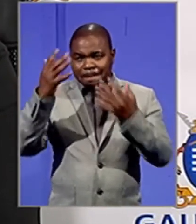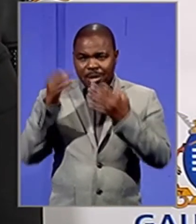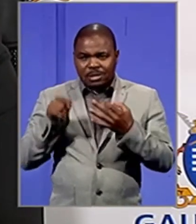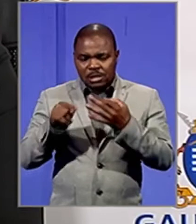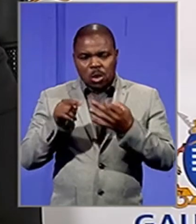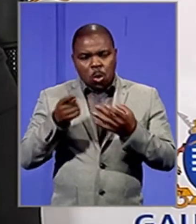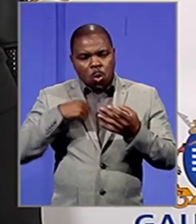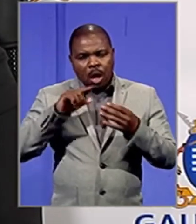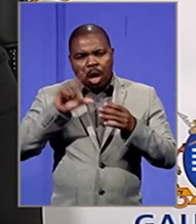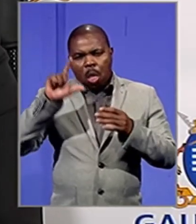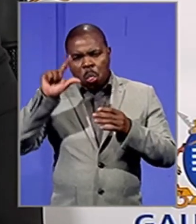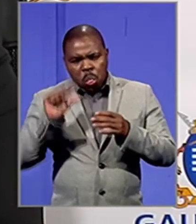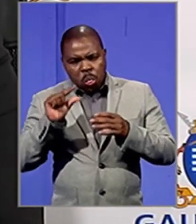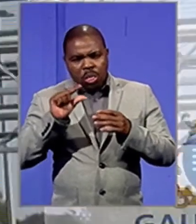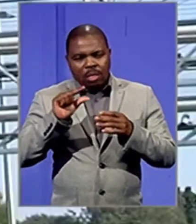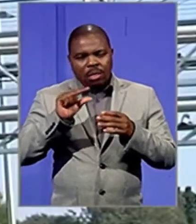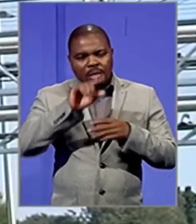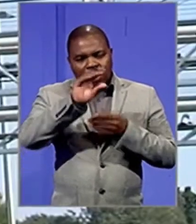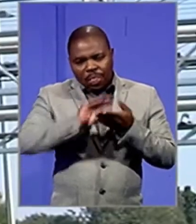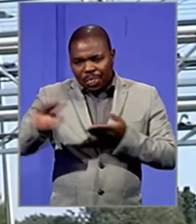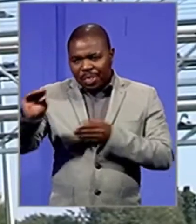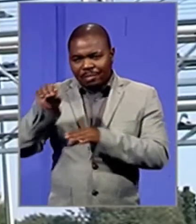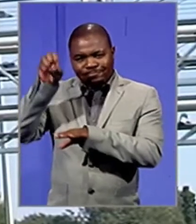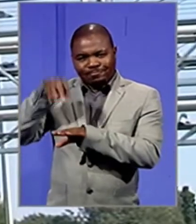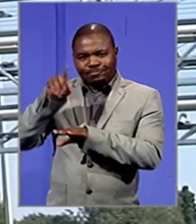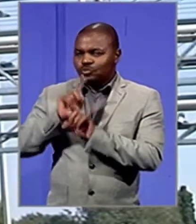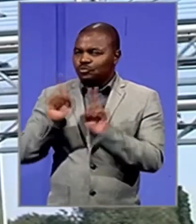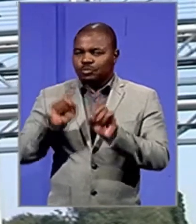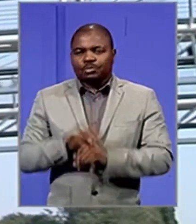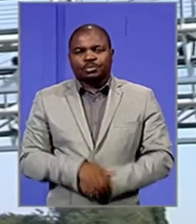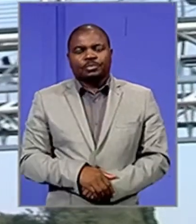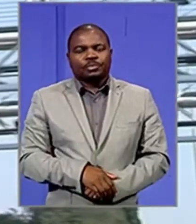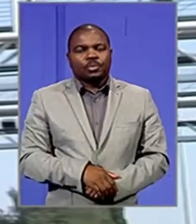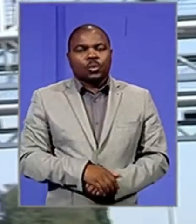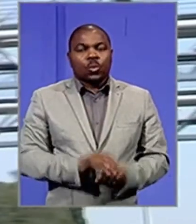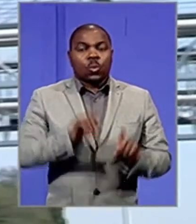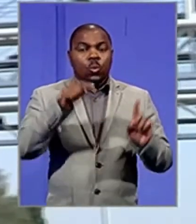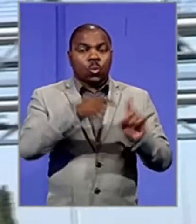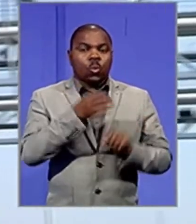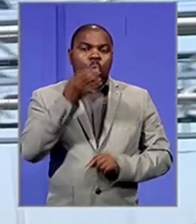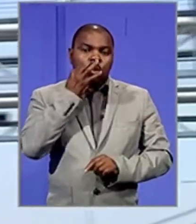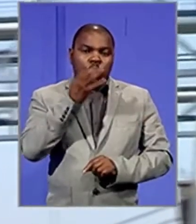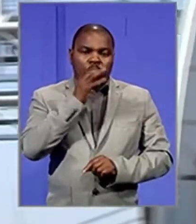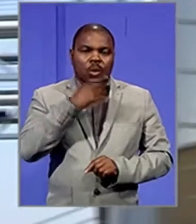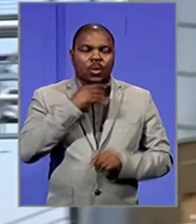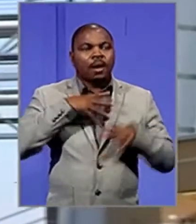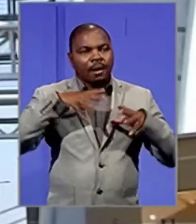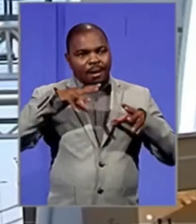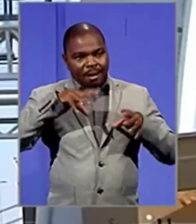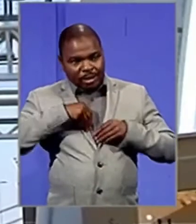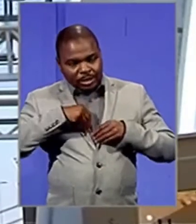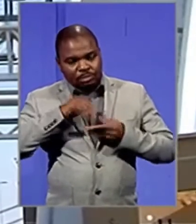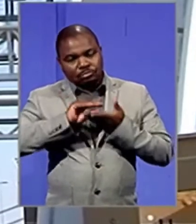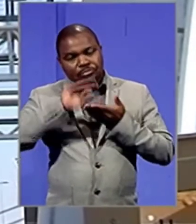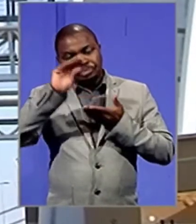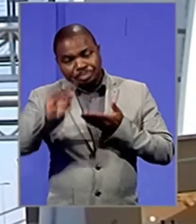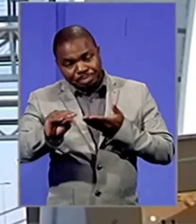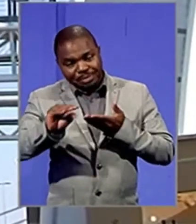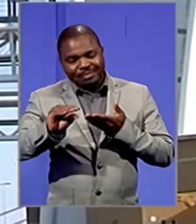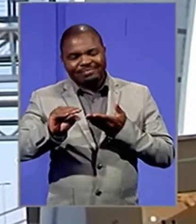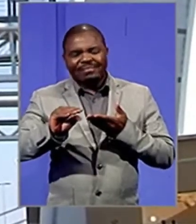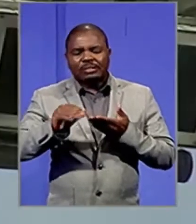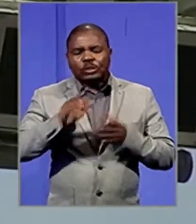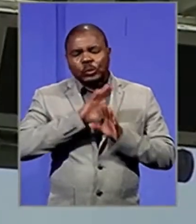not be compromised by this decision. Lesufi a re tshwetso ya go tsaya sekoloto ga ise e khotsofatsang. Gape